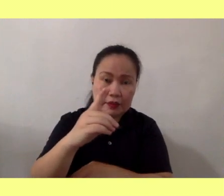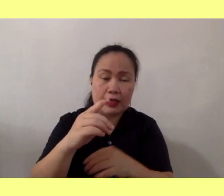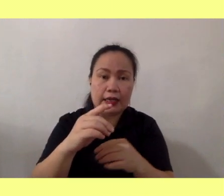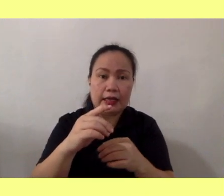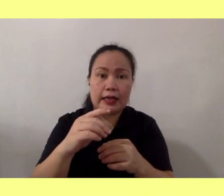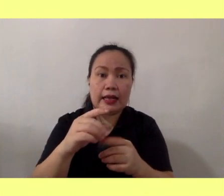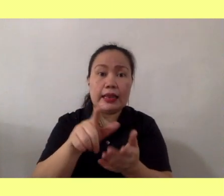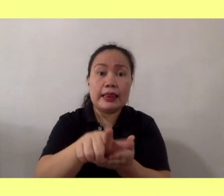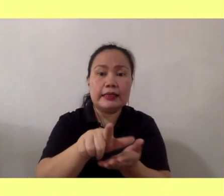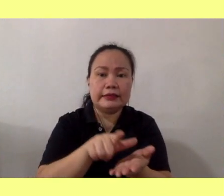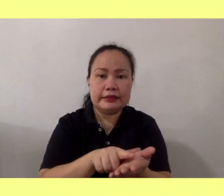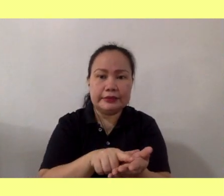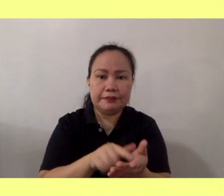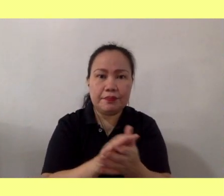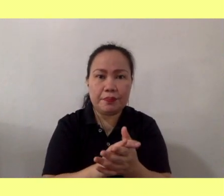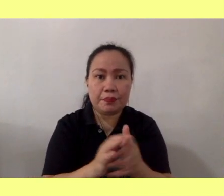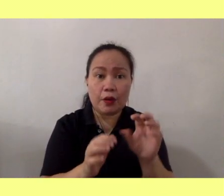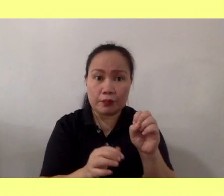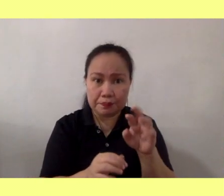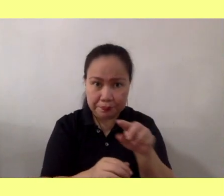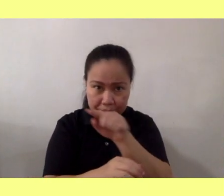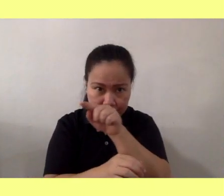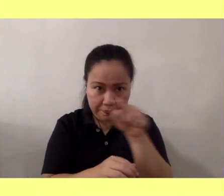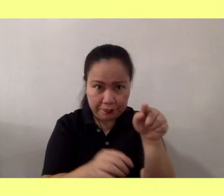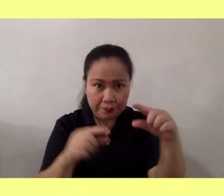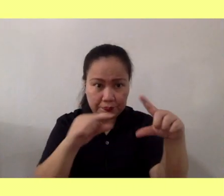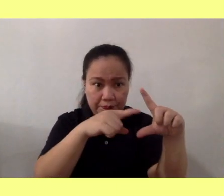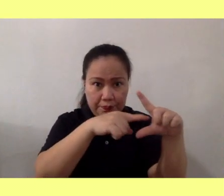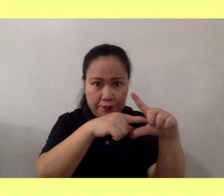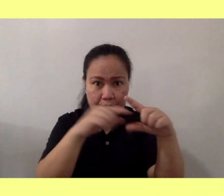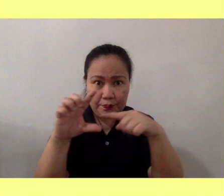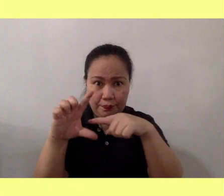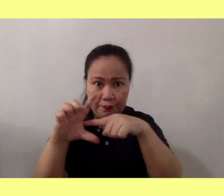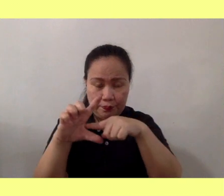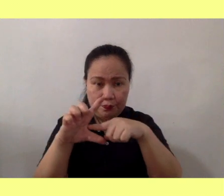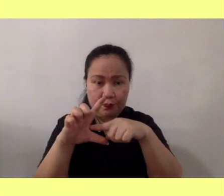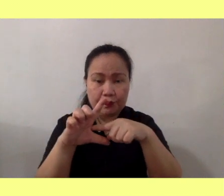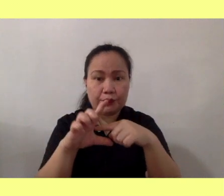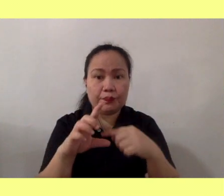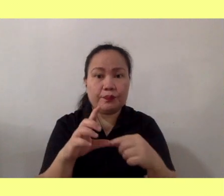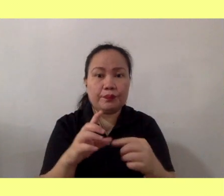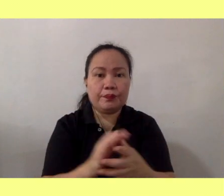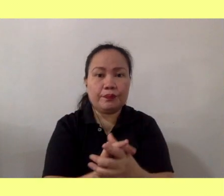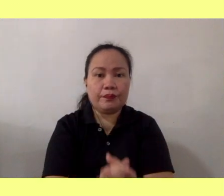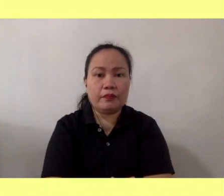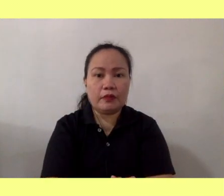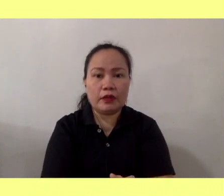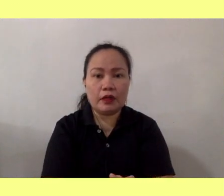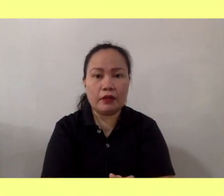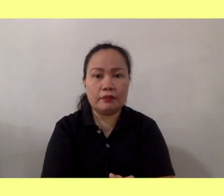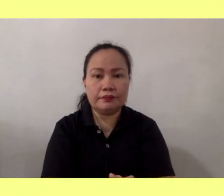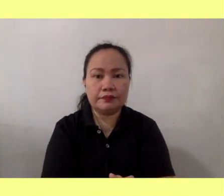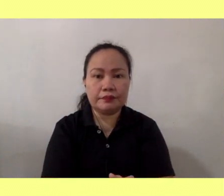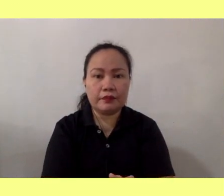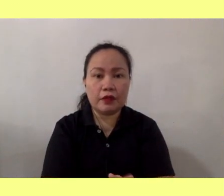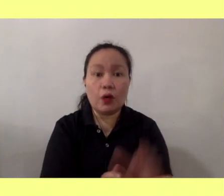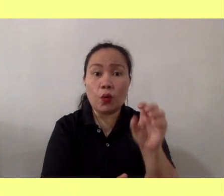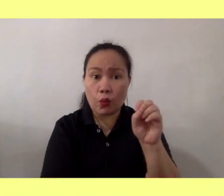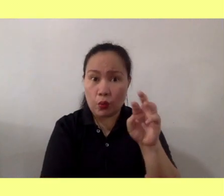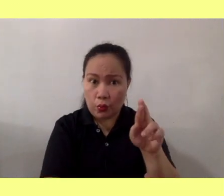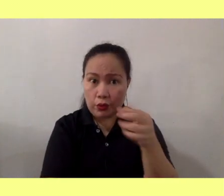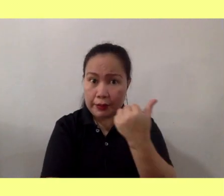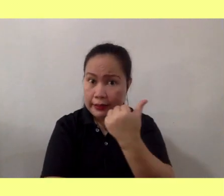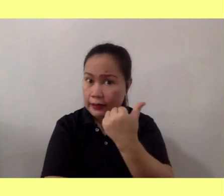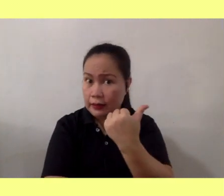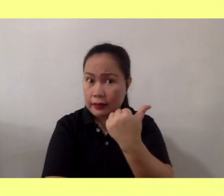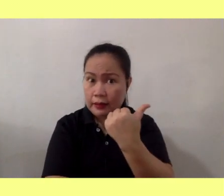this, we will write the line like this. Okay? Or, sabi dito, by any 2 points on